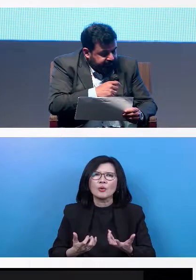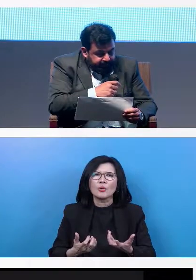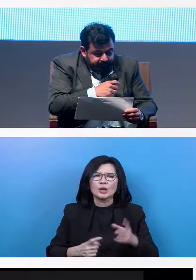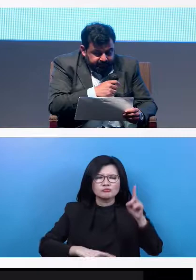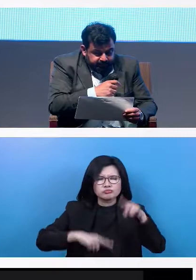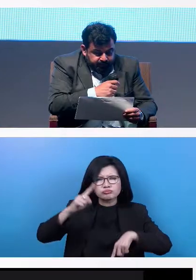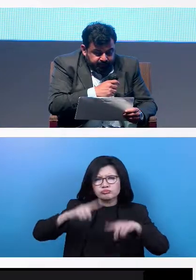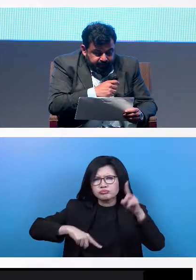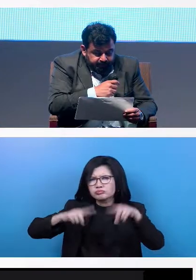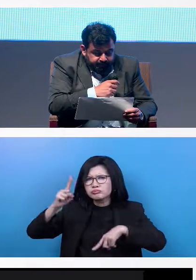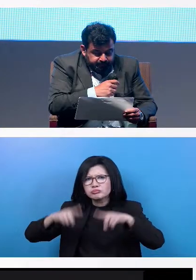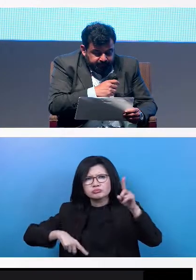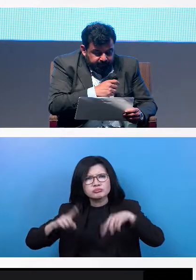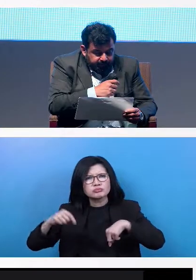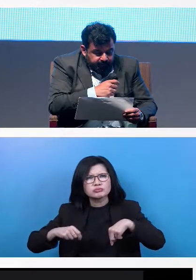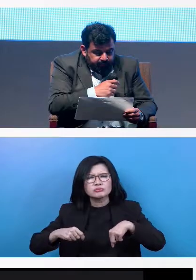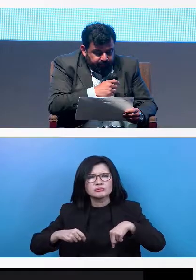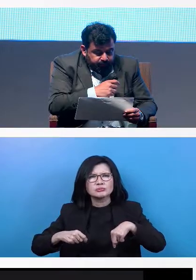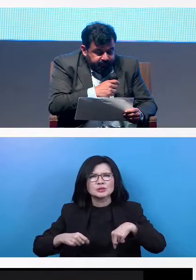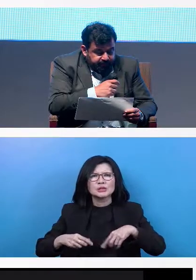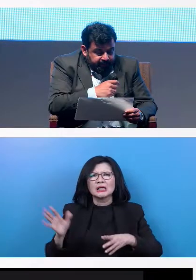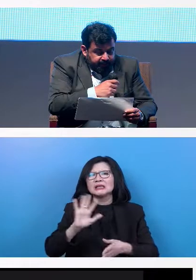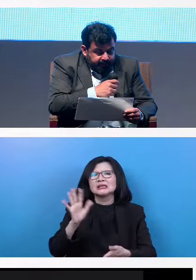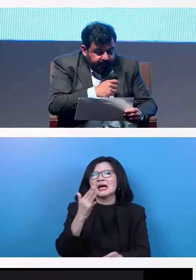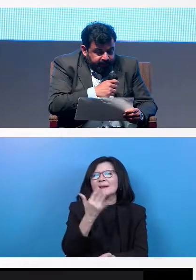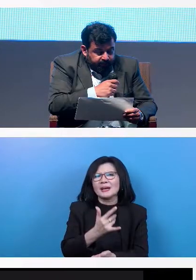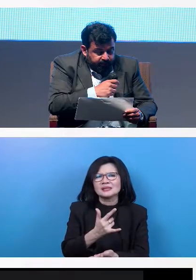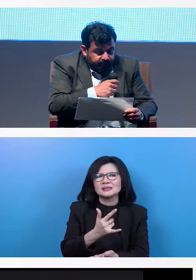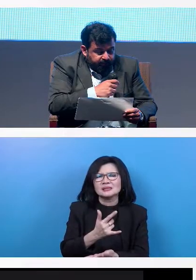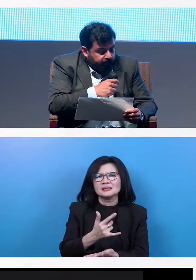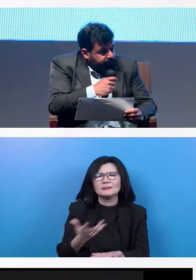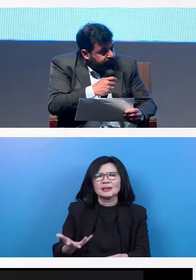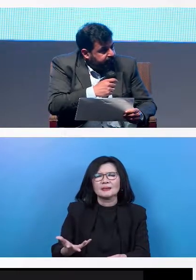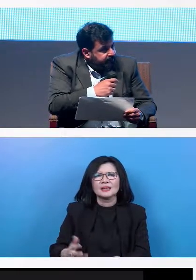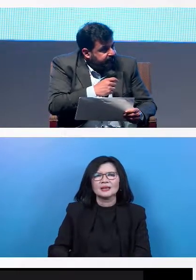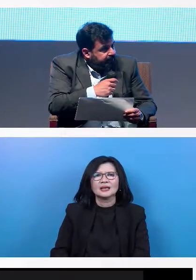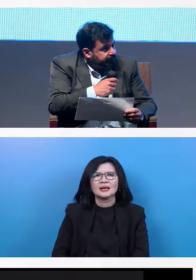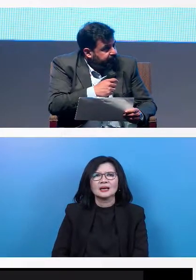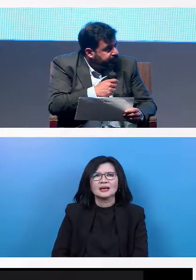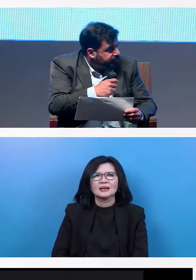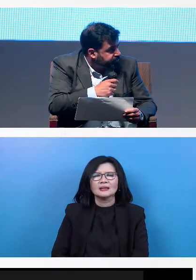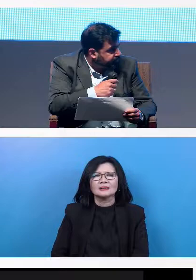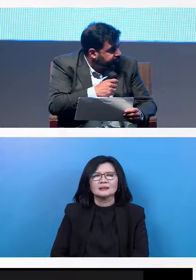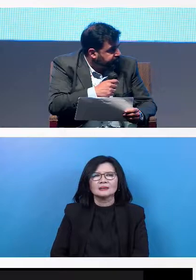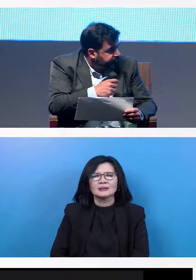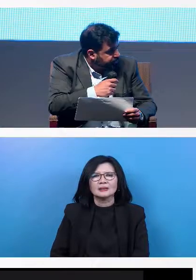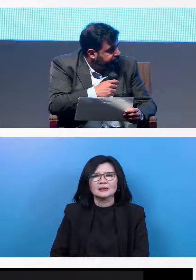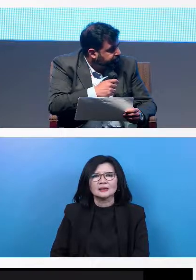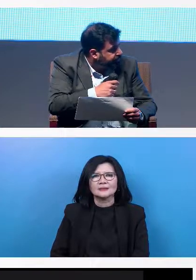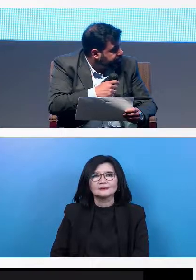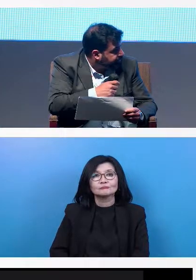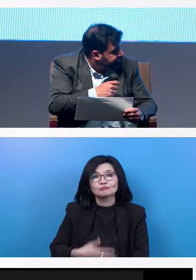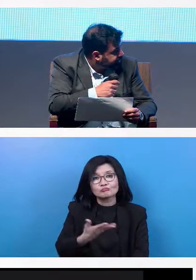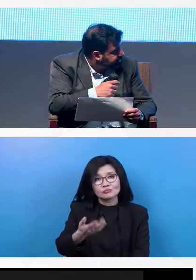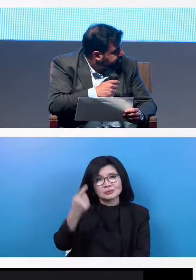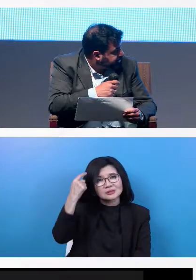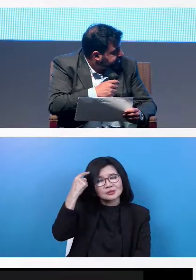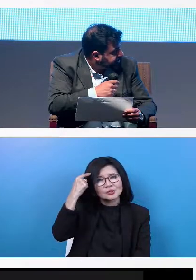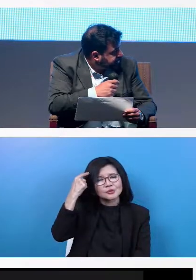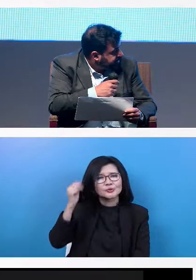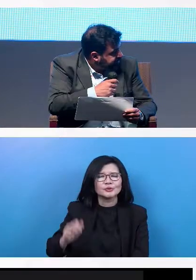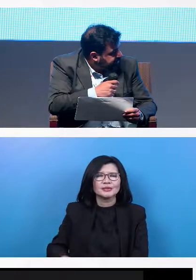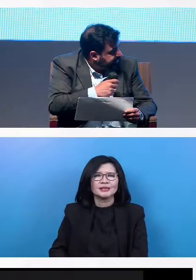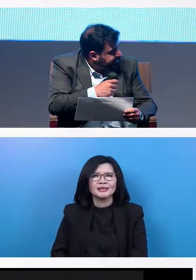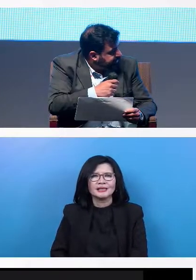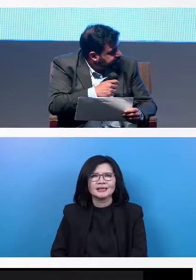let's say. So how do you see the recovery or the design of infrastructure investments or the recovery of infrastructure